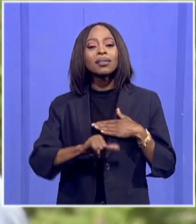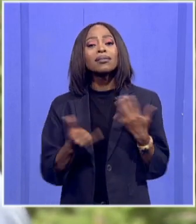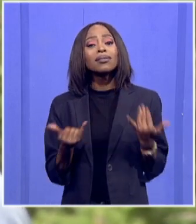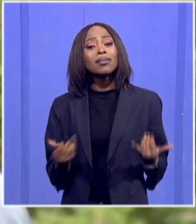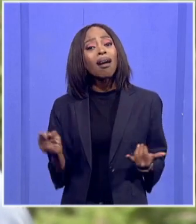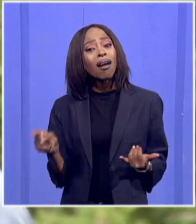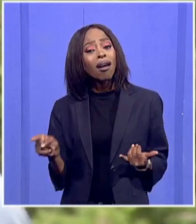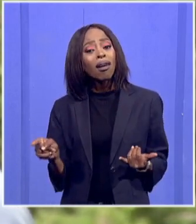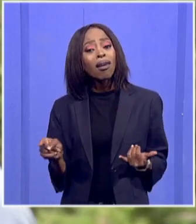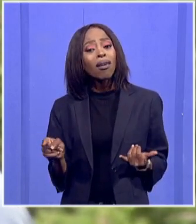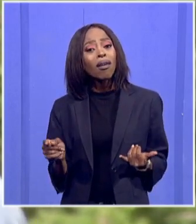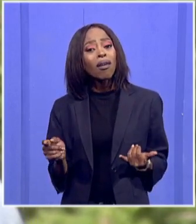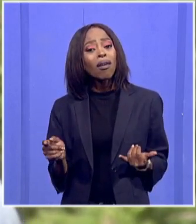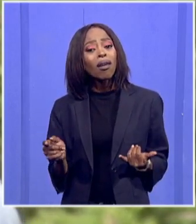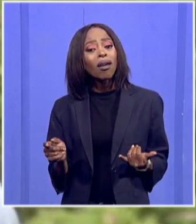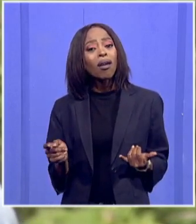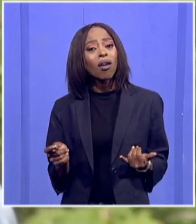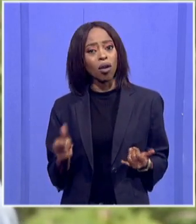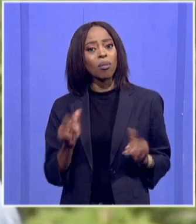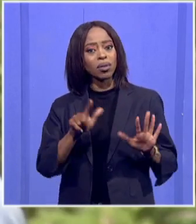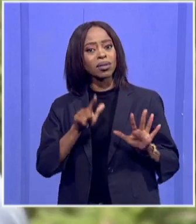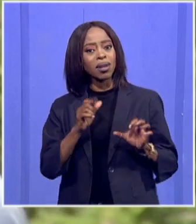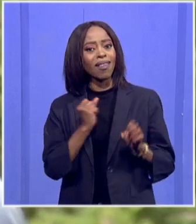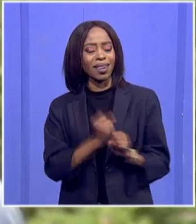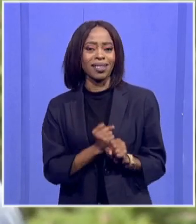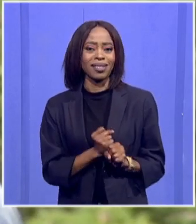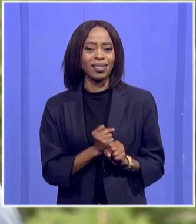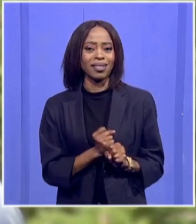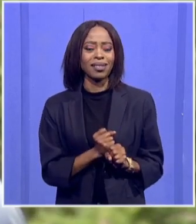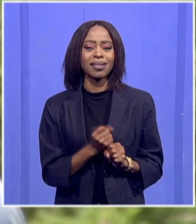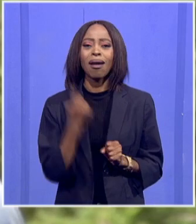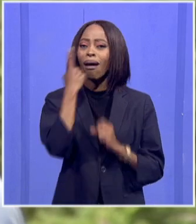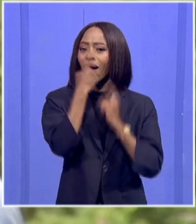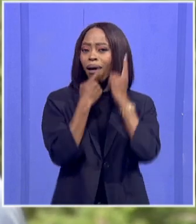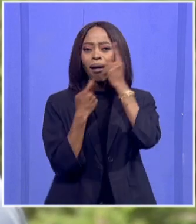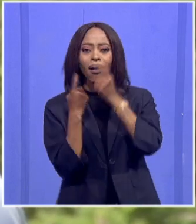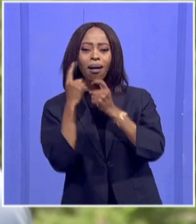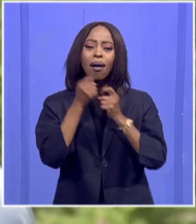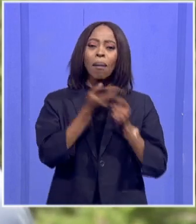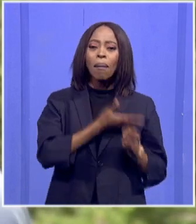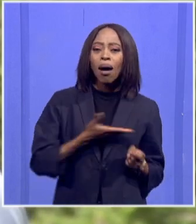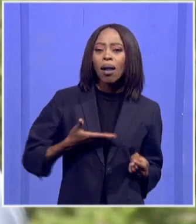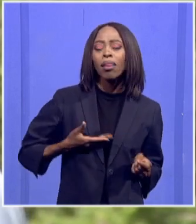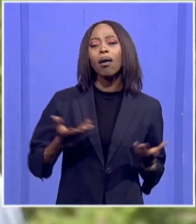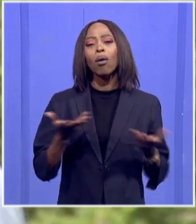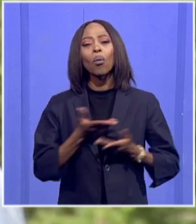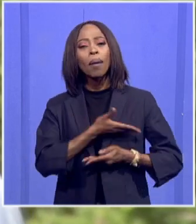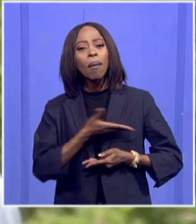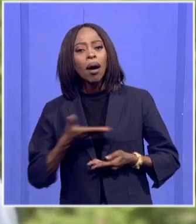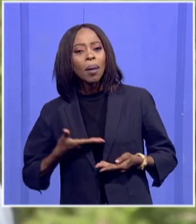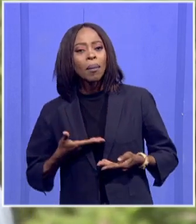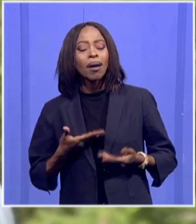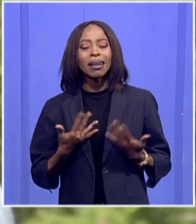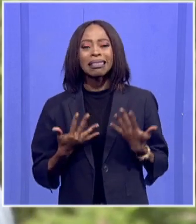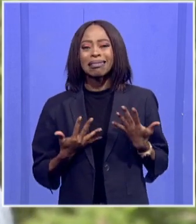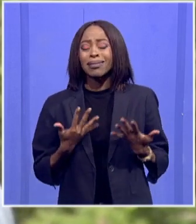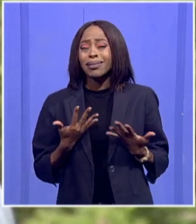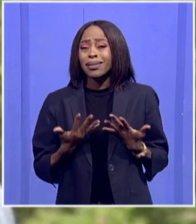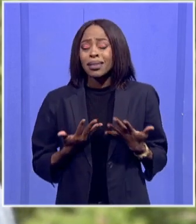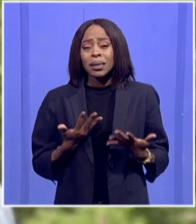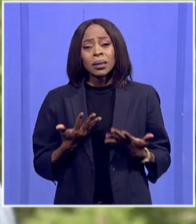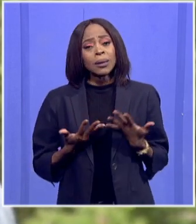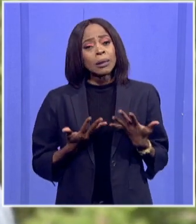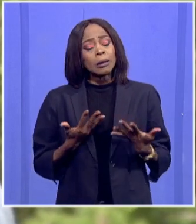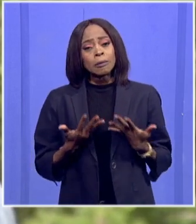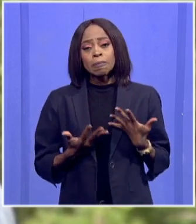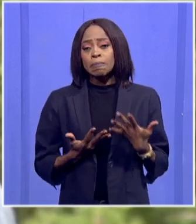almost 7 now. They're asking us about their mom, where is mom, and then yeah, it